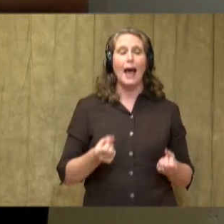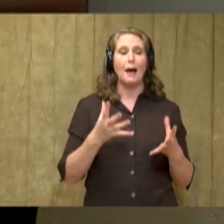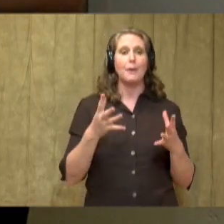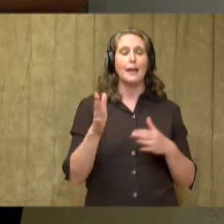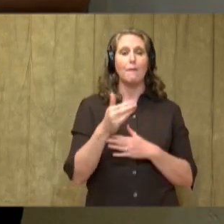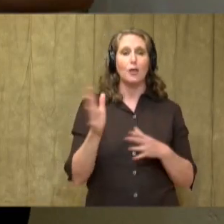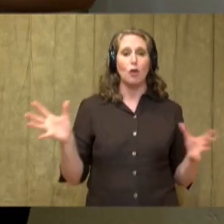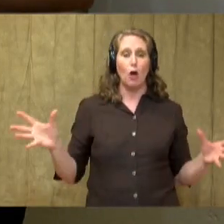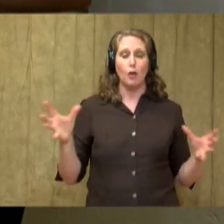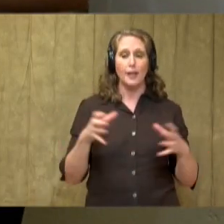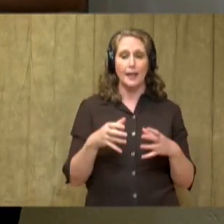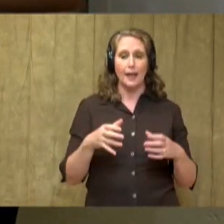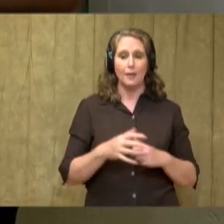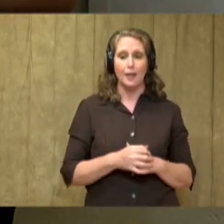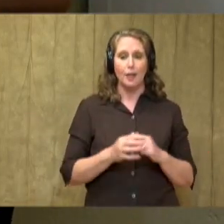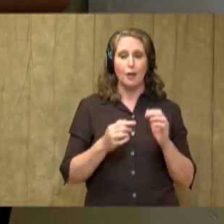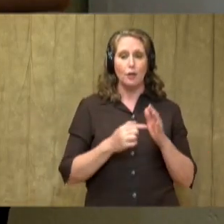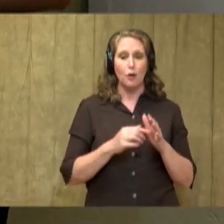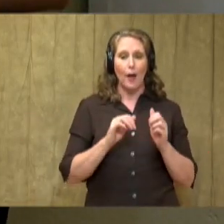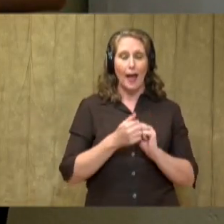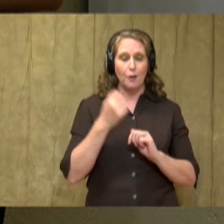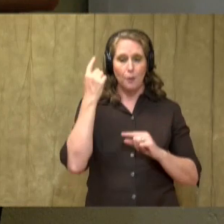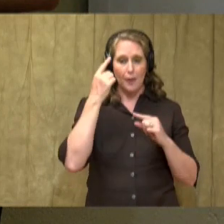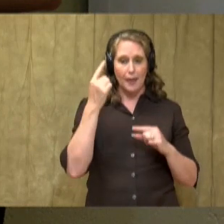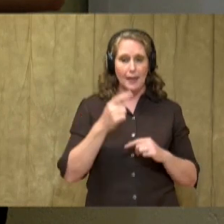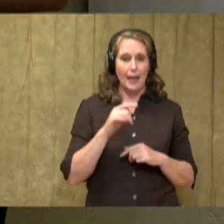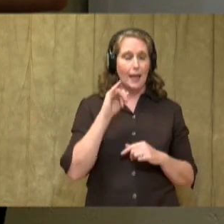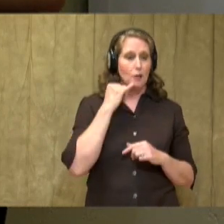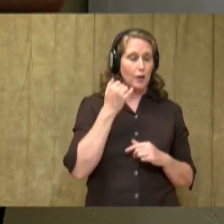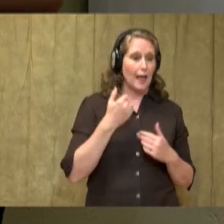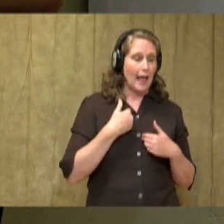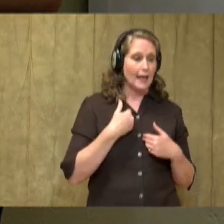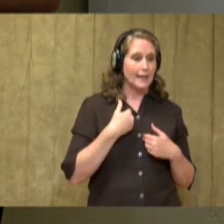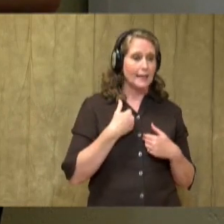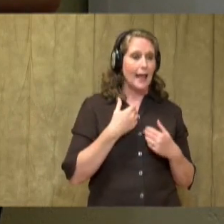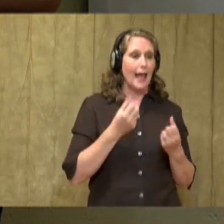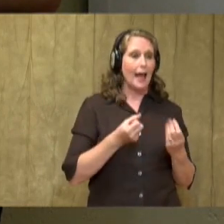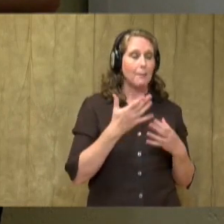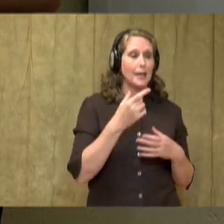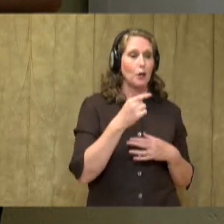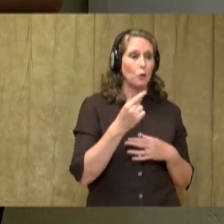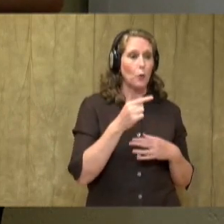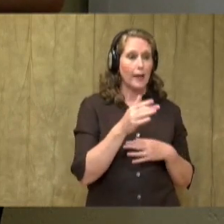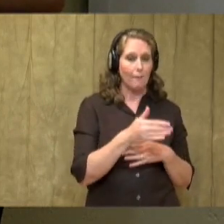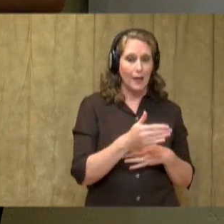in all? Show your thinking. Jason has blank fish.